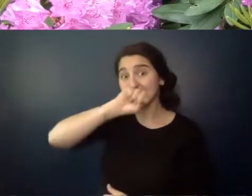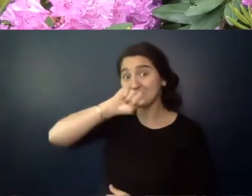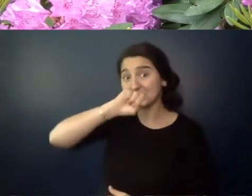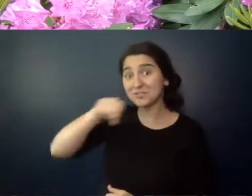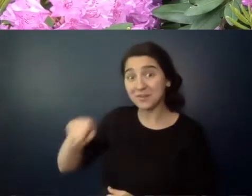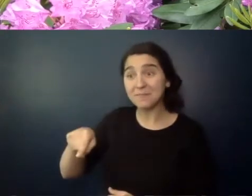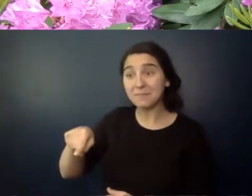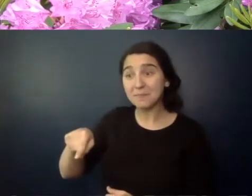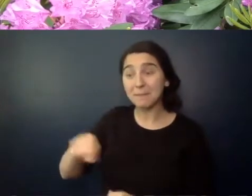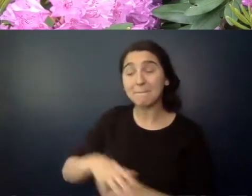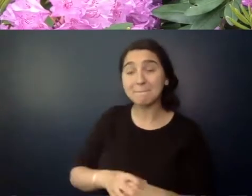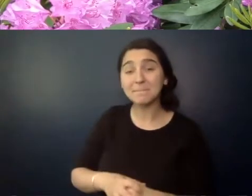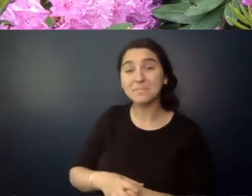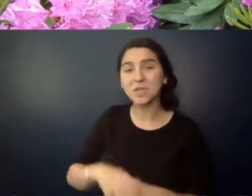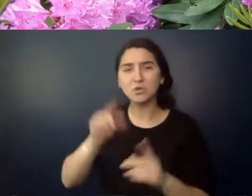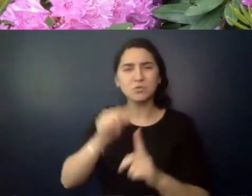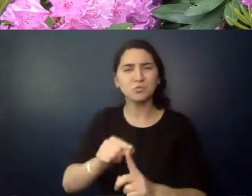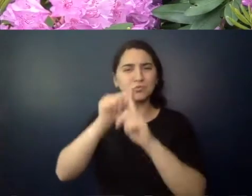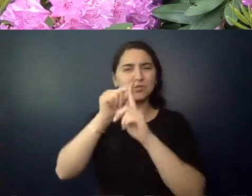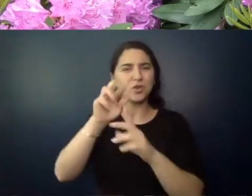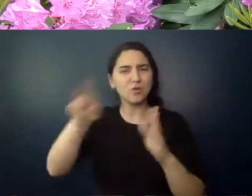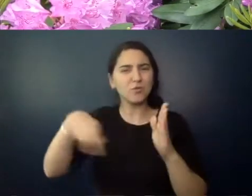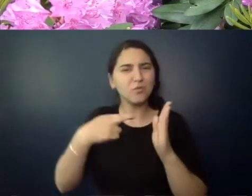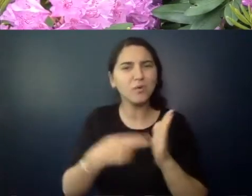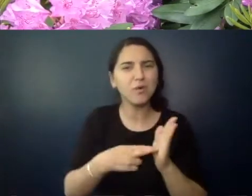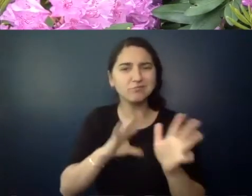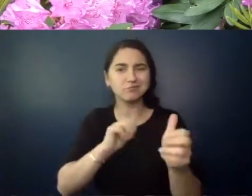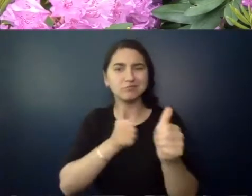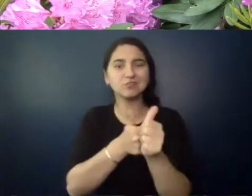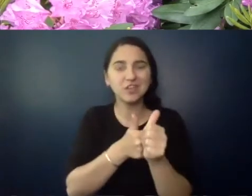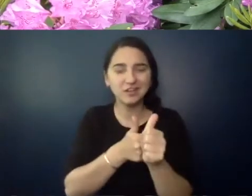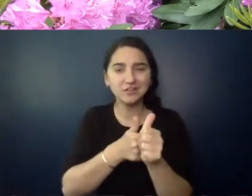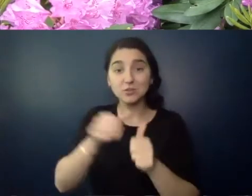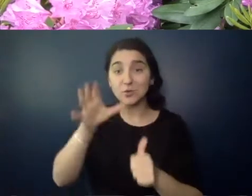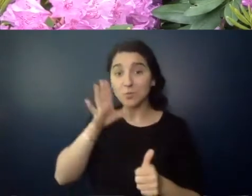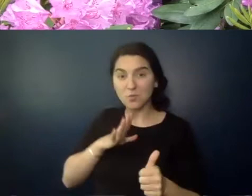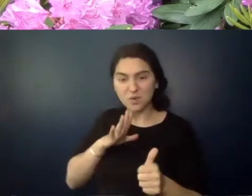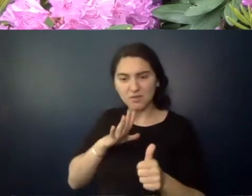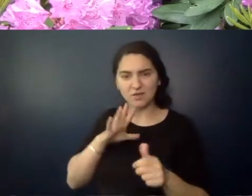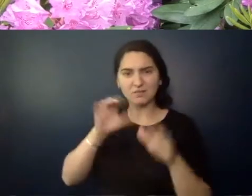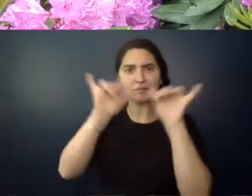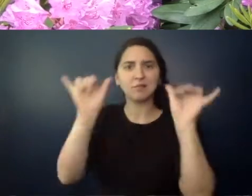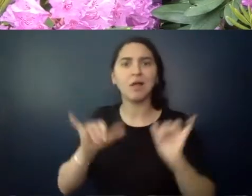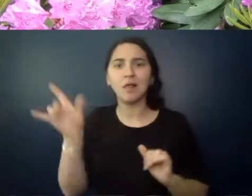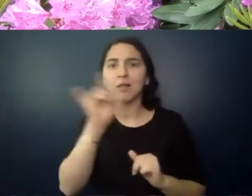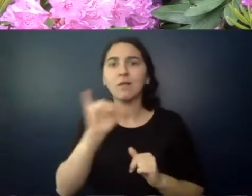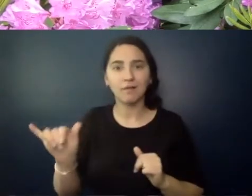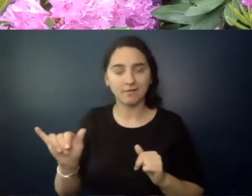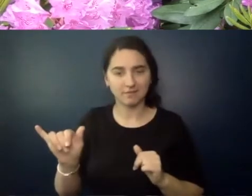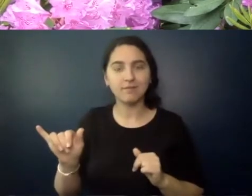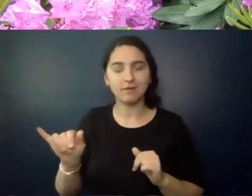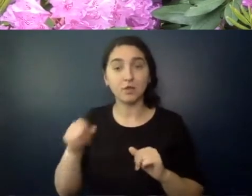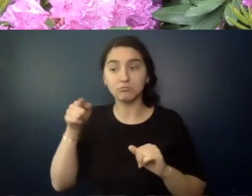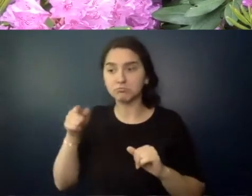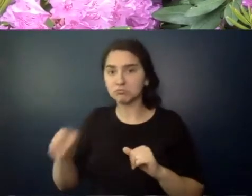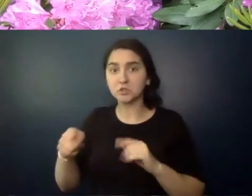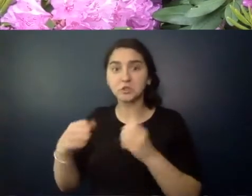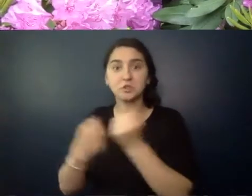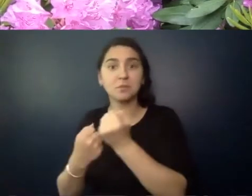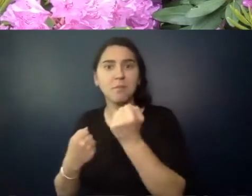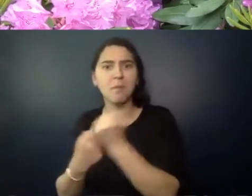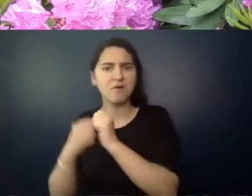Bishop Ruth Sudan occupies a unique and respected role, challenging the perceptions of women in society.